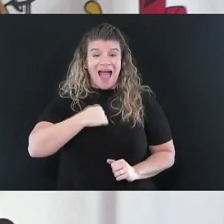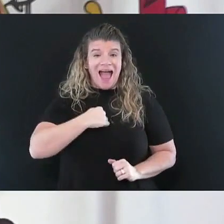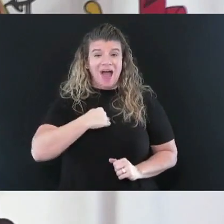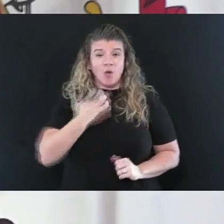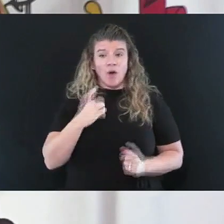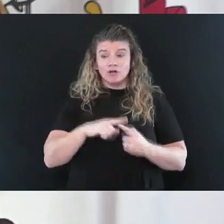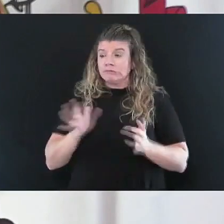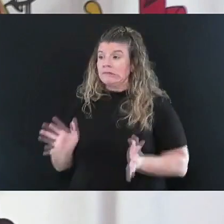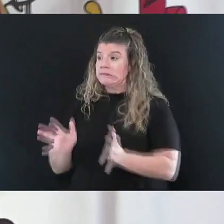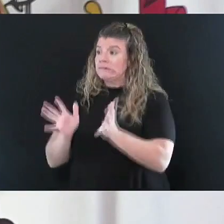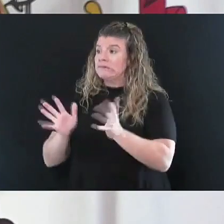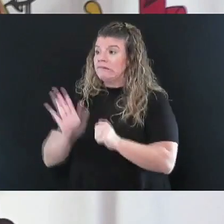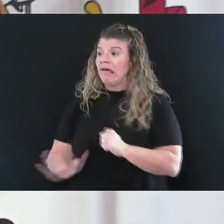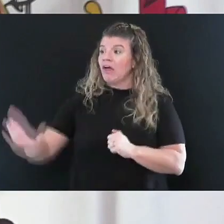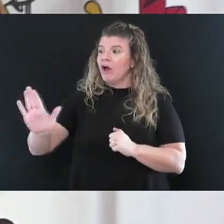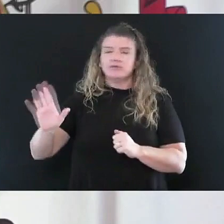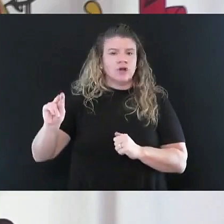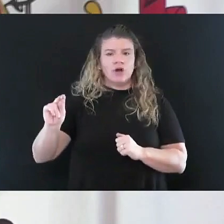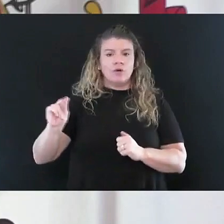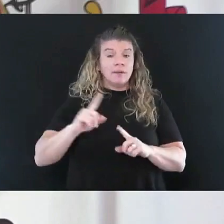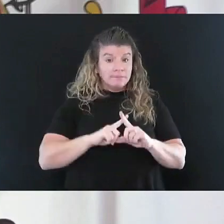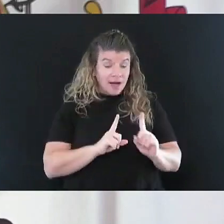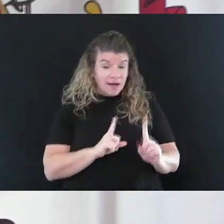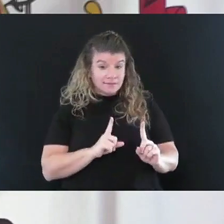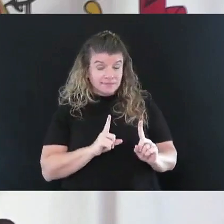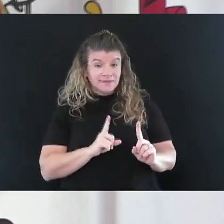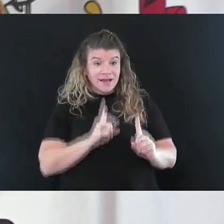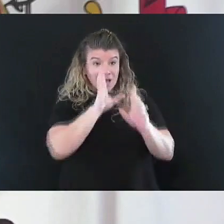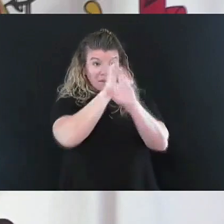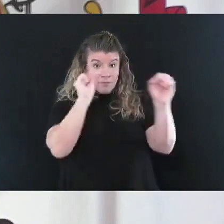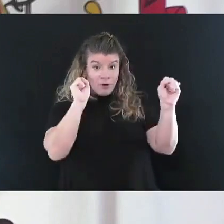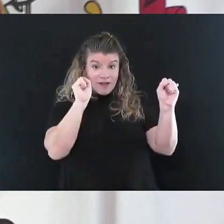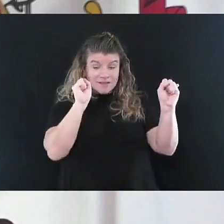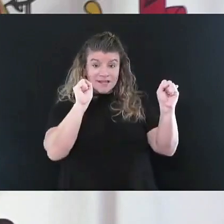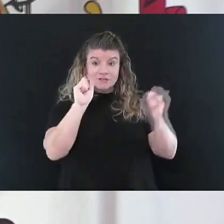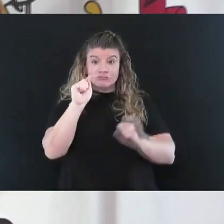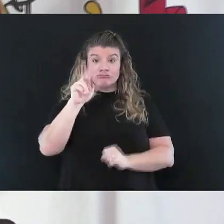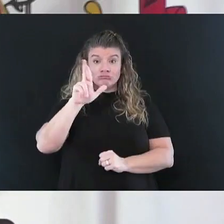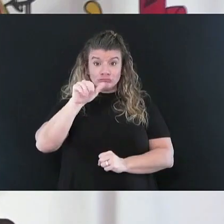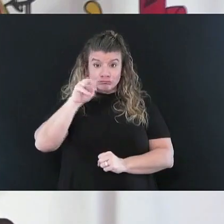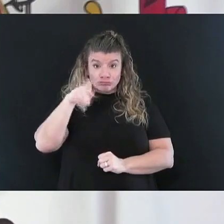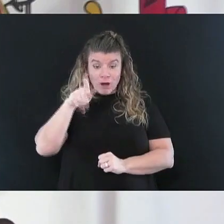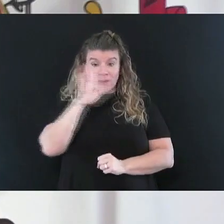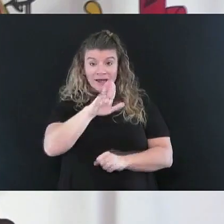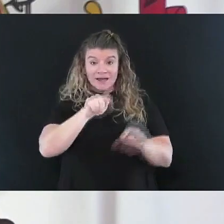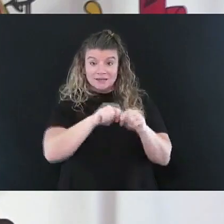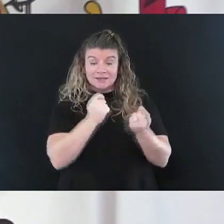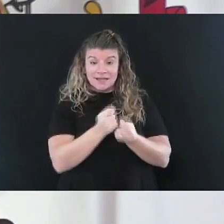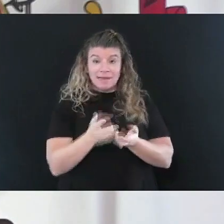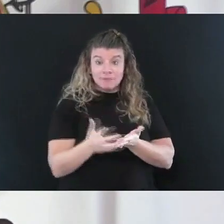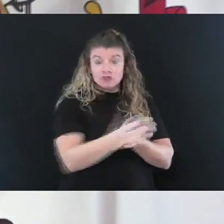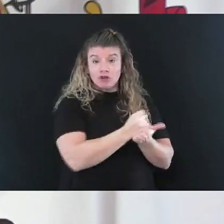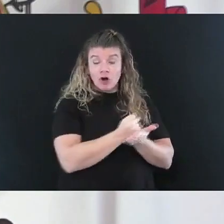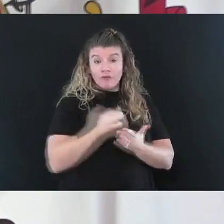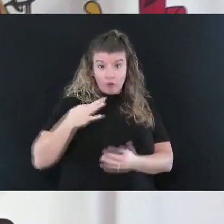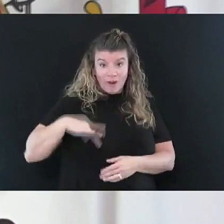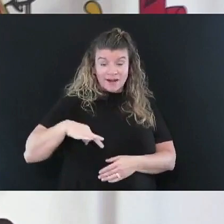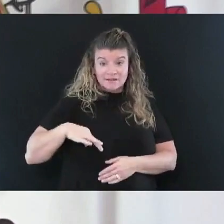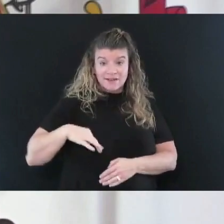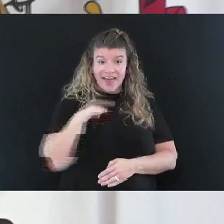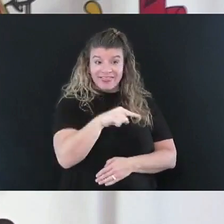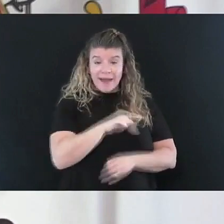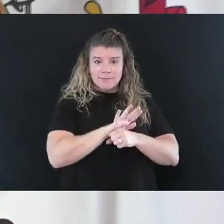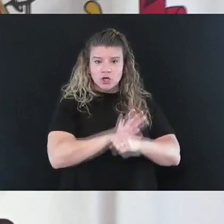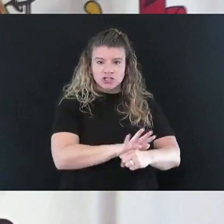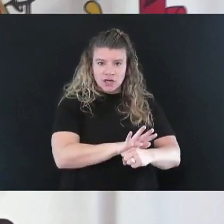but really and truly, President Trump and his team deserve a lot of credit because they pushed and they wouldn't quit